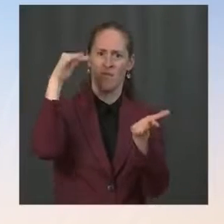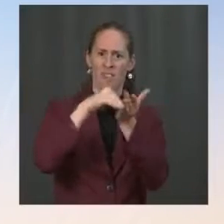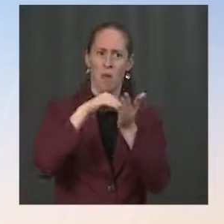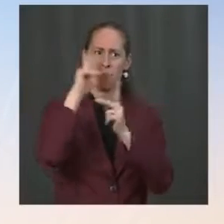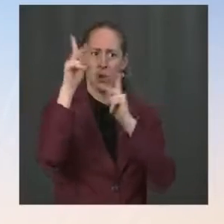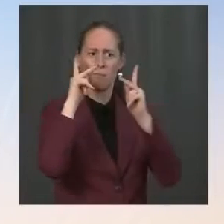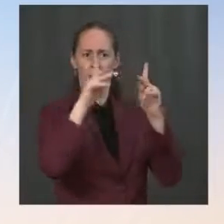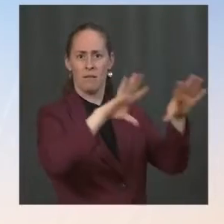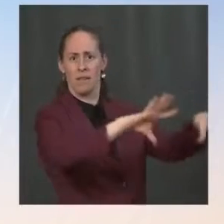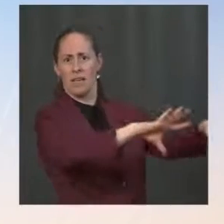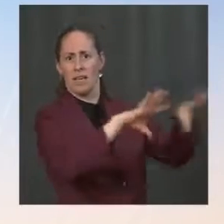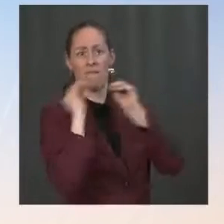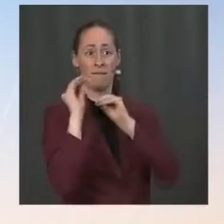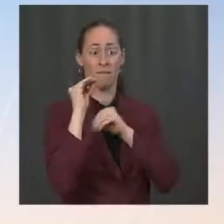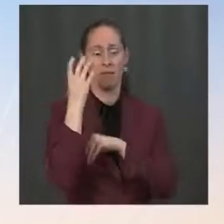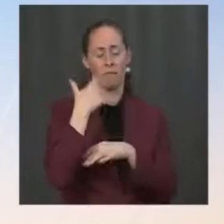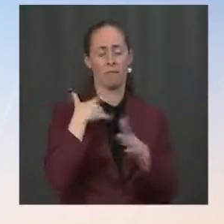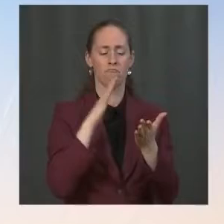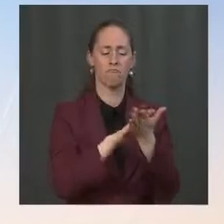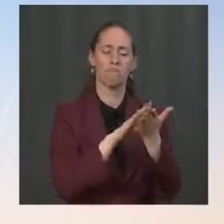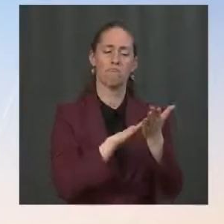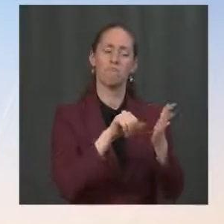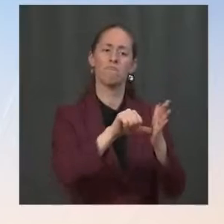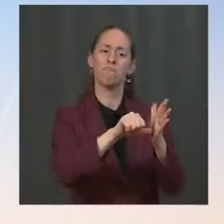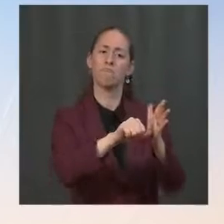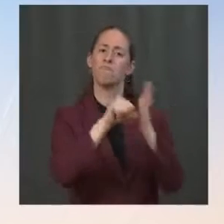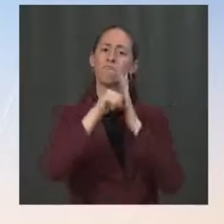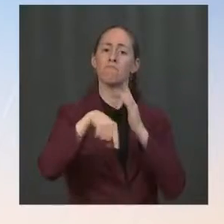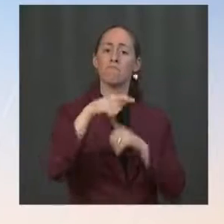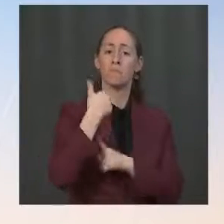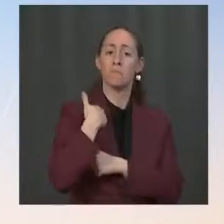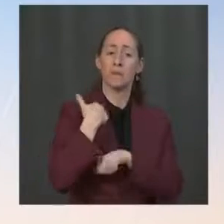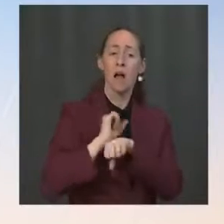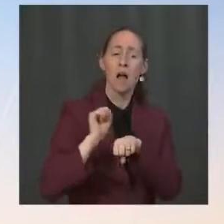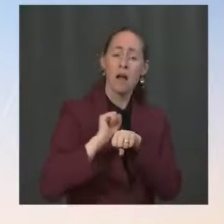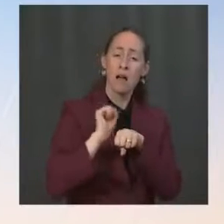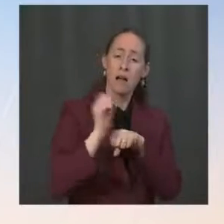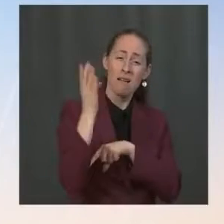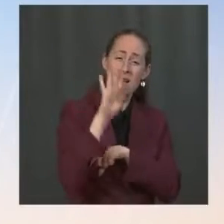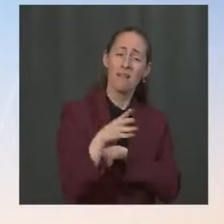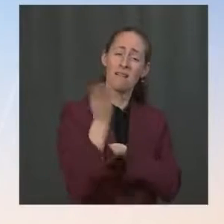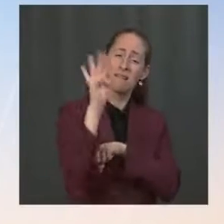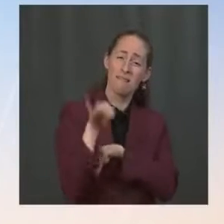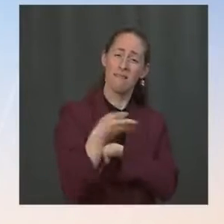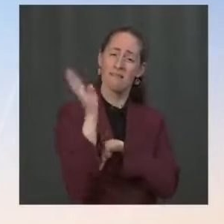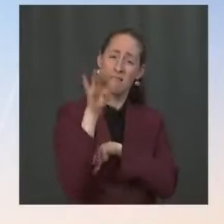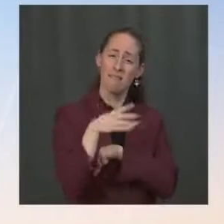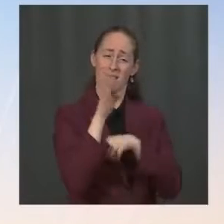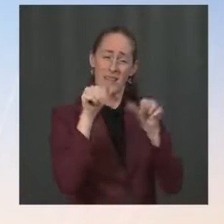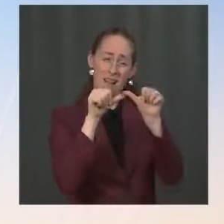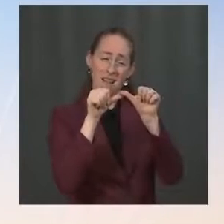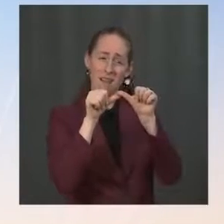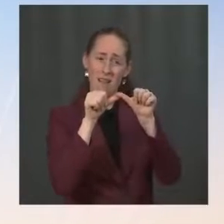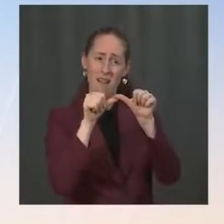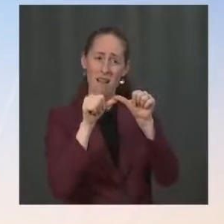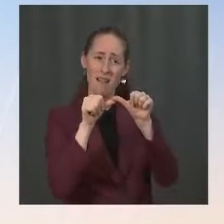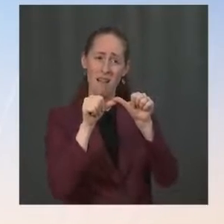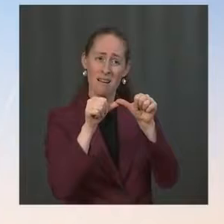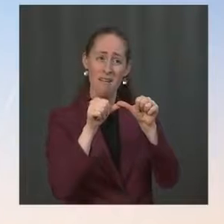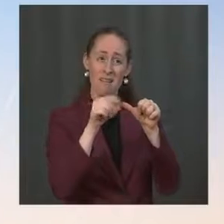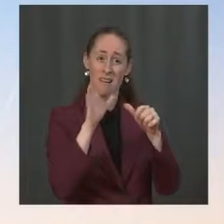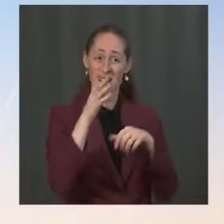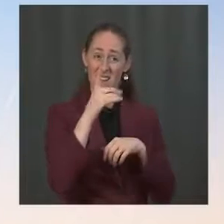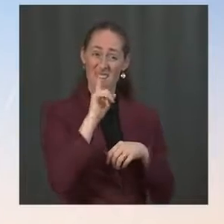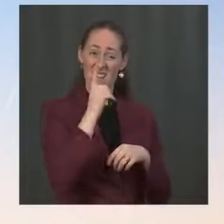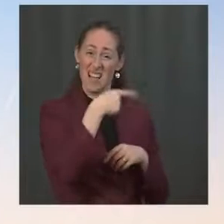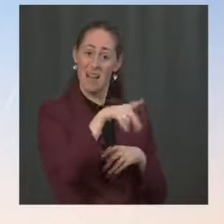military and the men and women who are serving, who have been able to conduct and oversee this operation and done it at great risk. And that